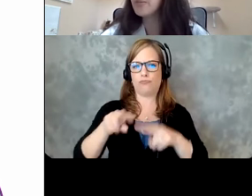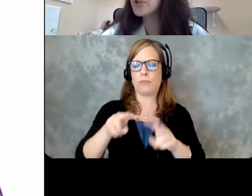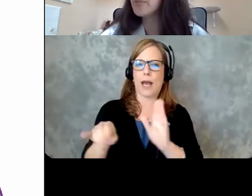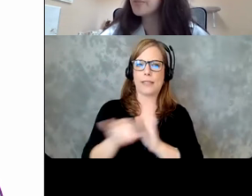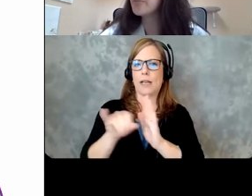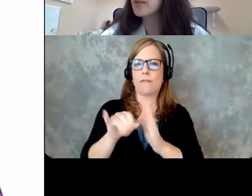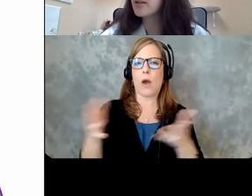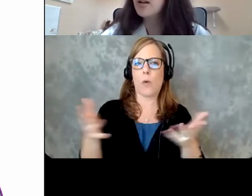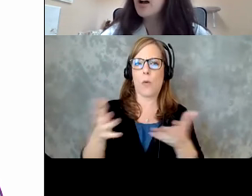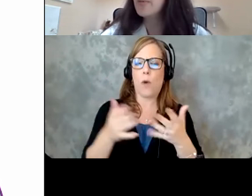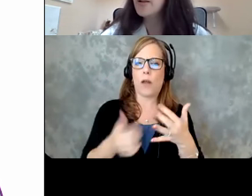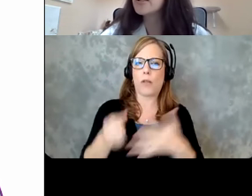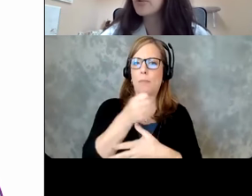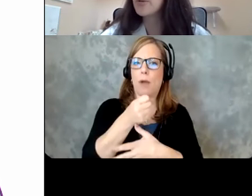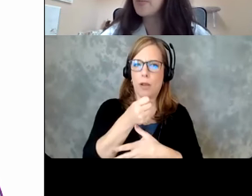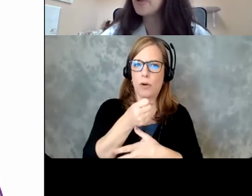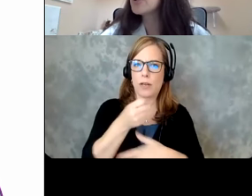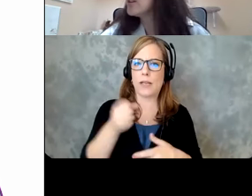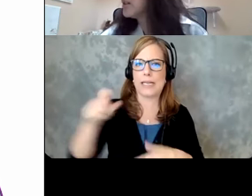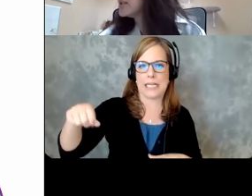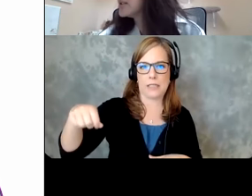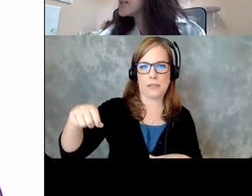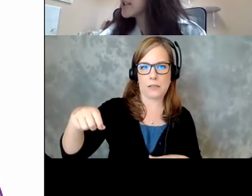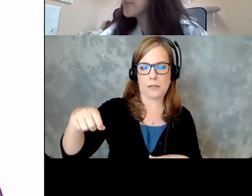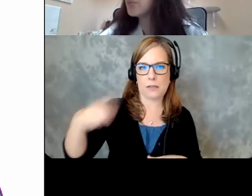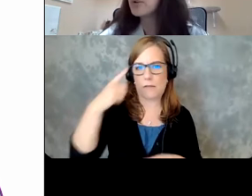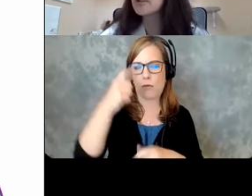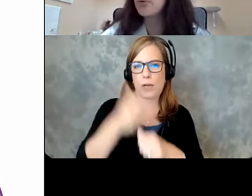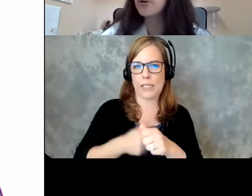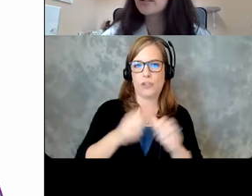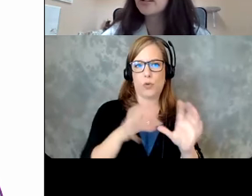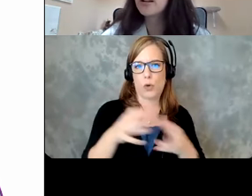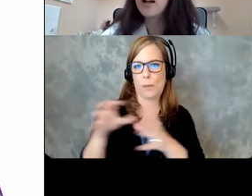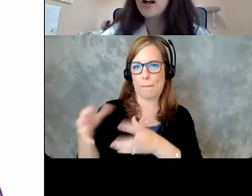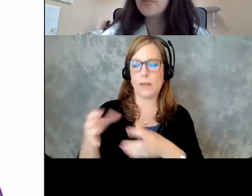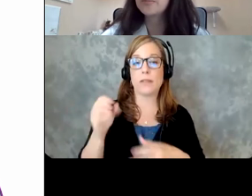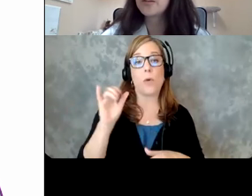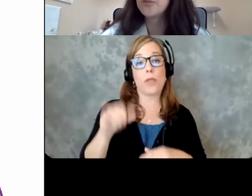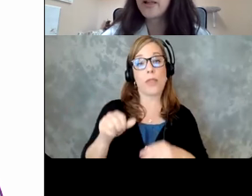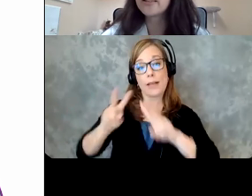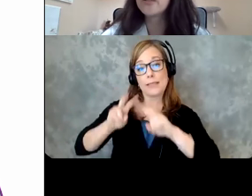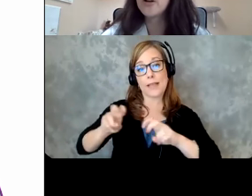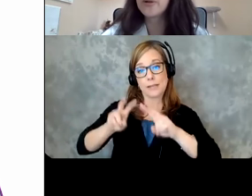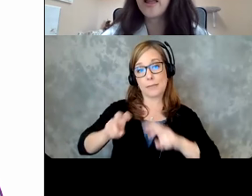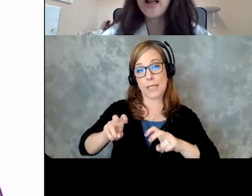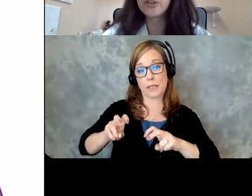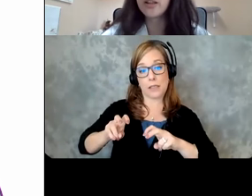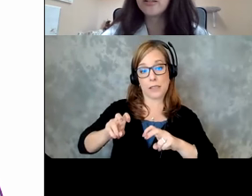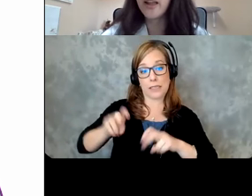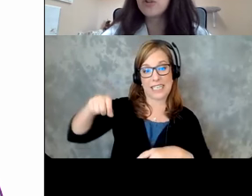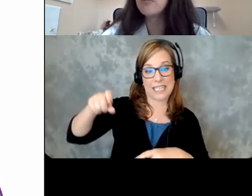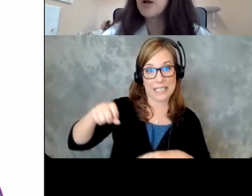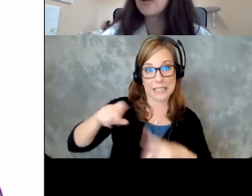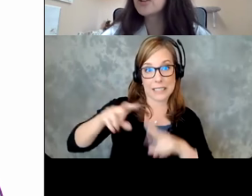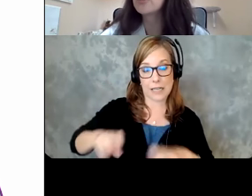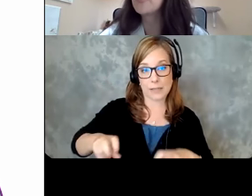social needs of their membership. And so the population needs assessment will support the plans developing